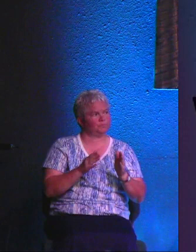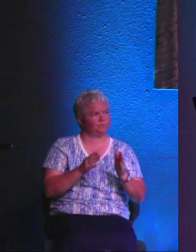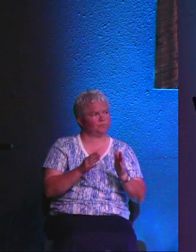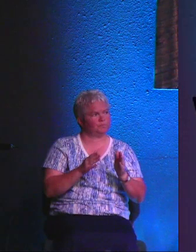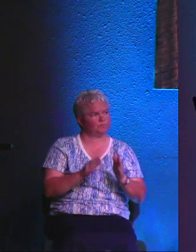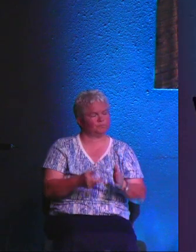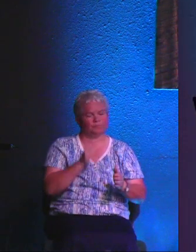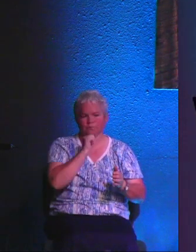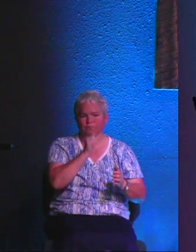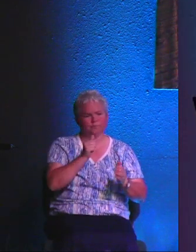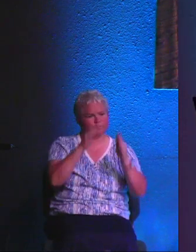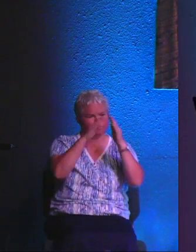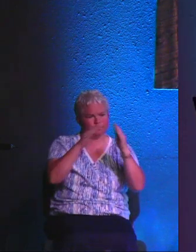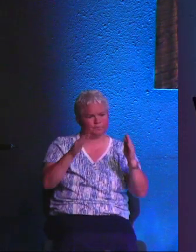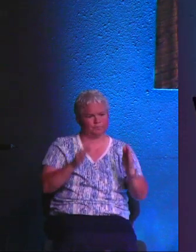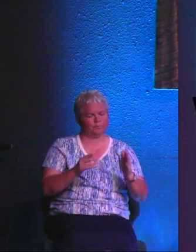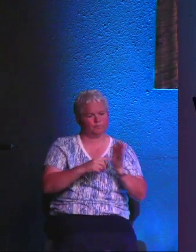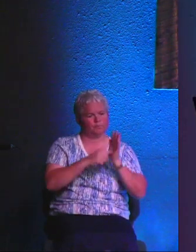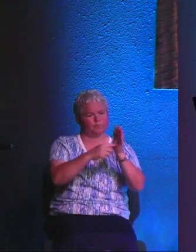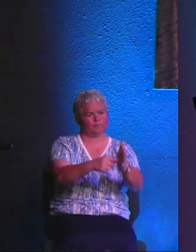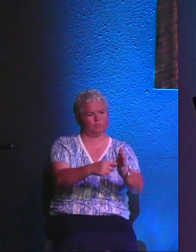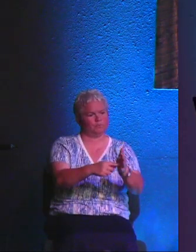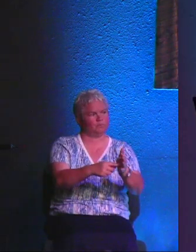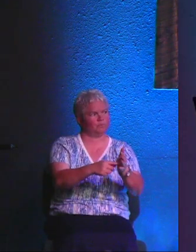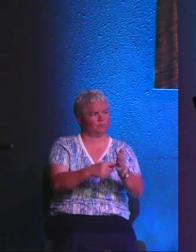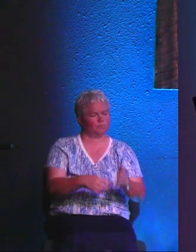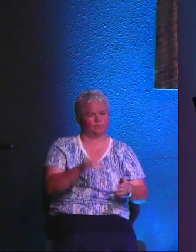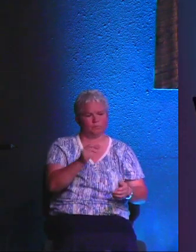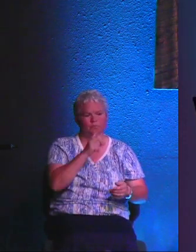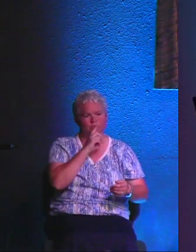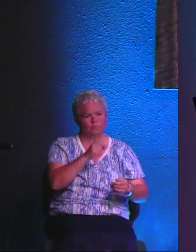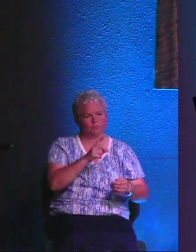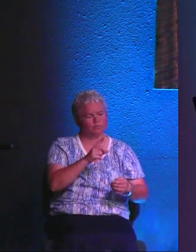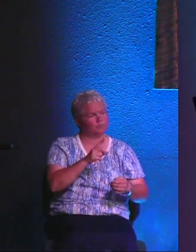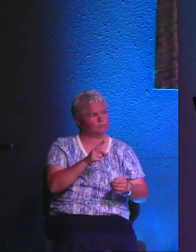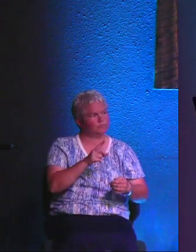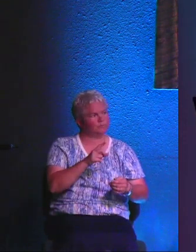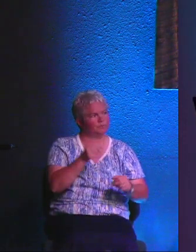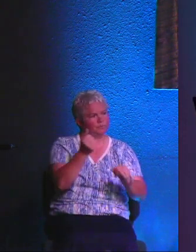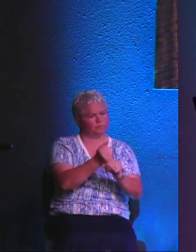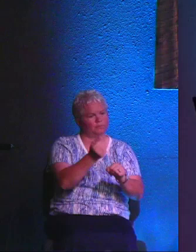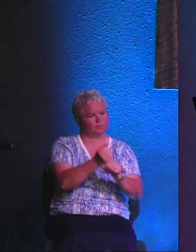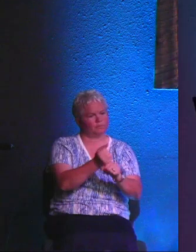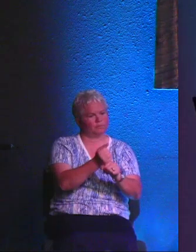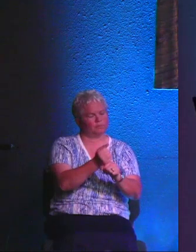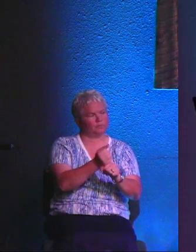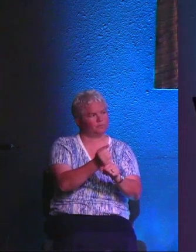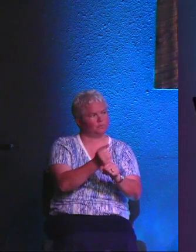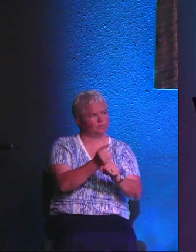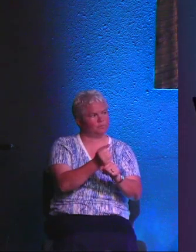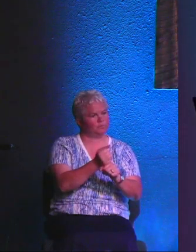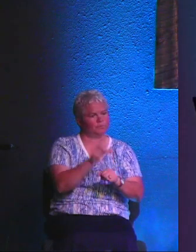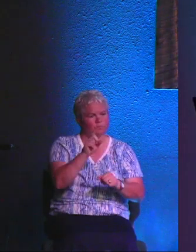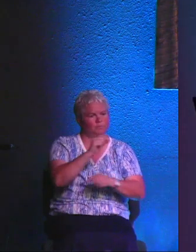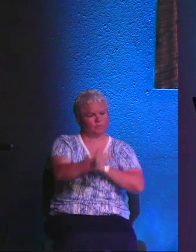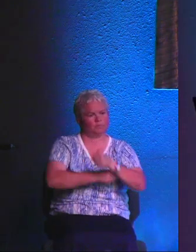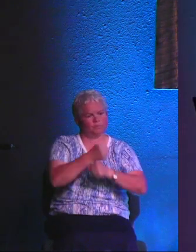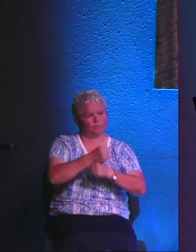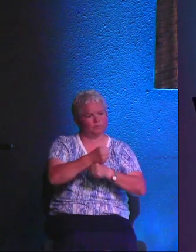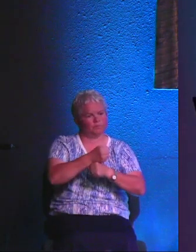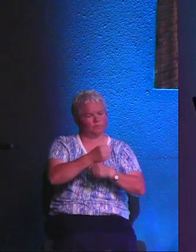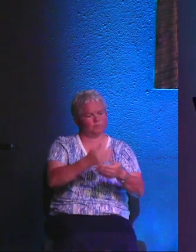He wasn't home when I showed up, and I really wasn't supposed to be there because he made it clear to me a year